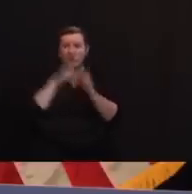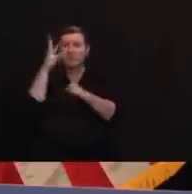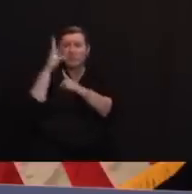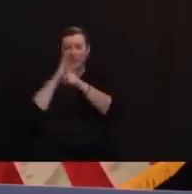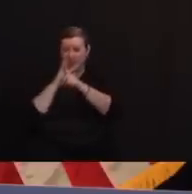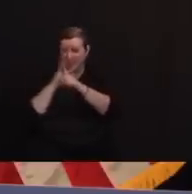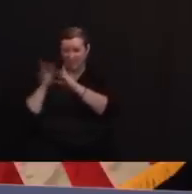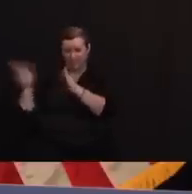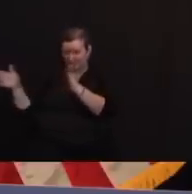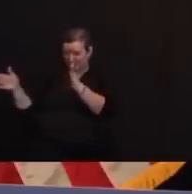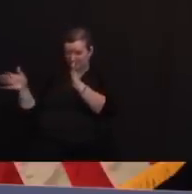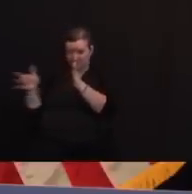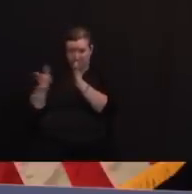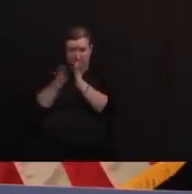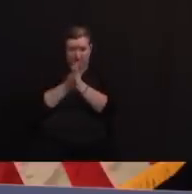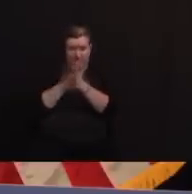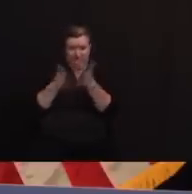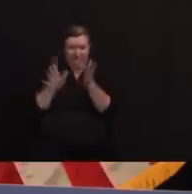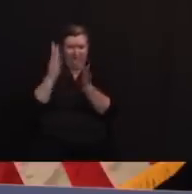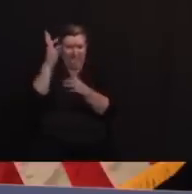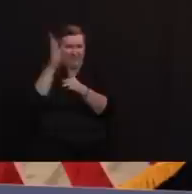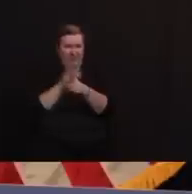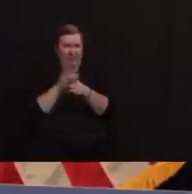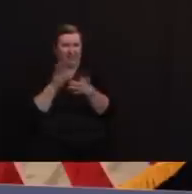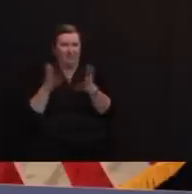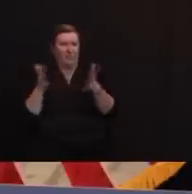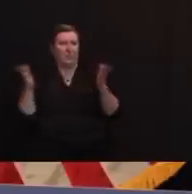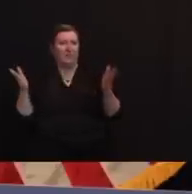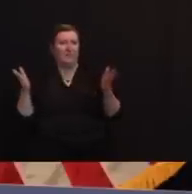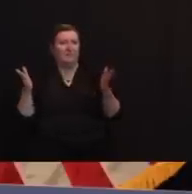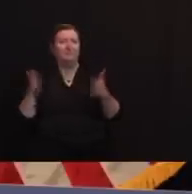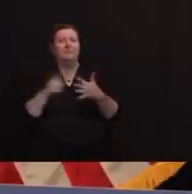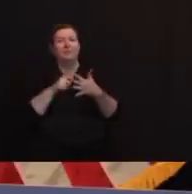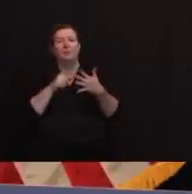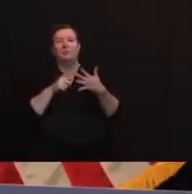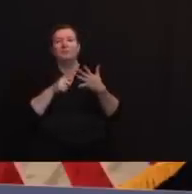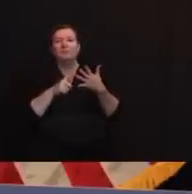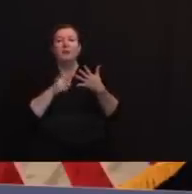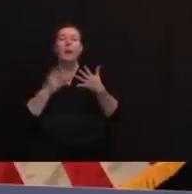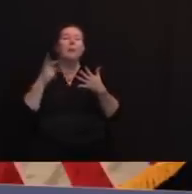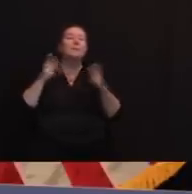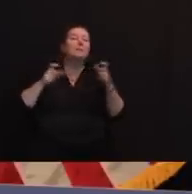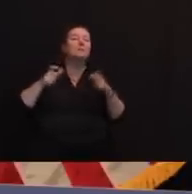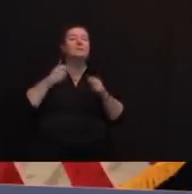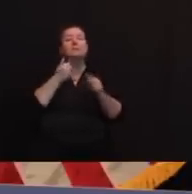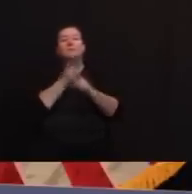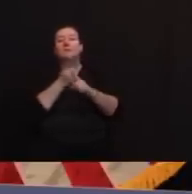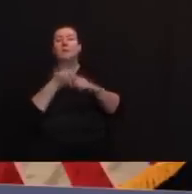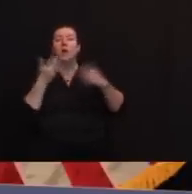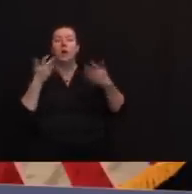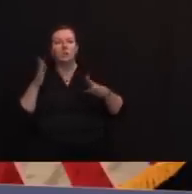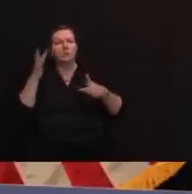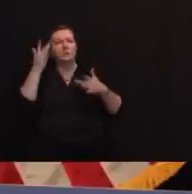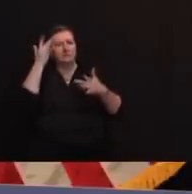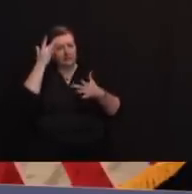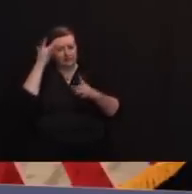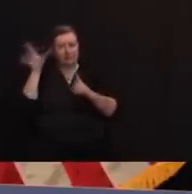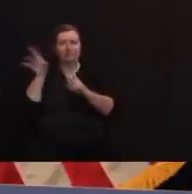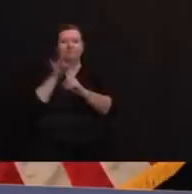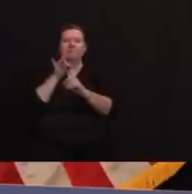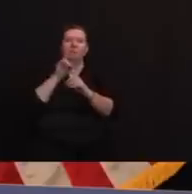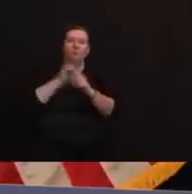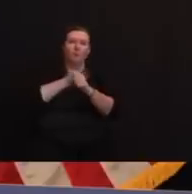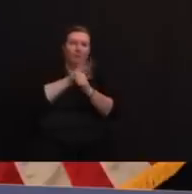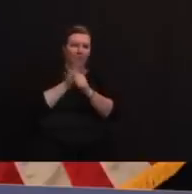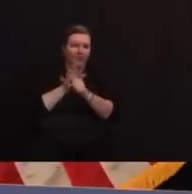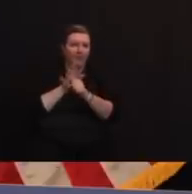the other factor that we have to also consider is how many people in the population actually had COVID-19 infection, because they also had a development of